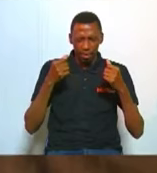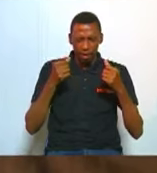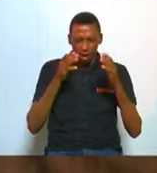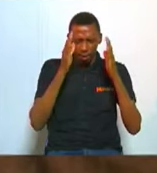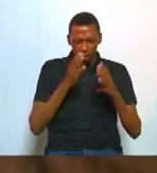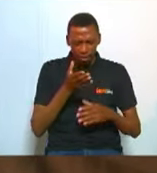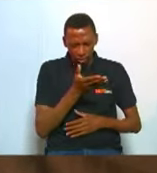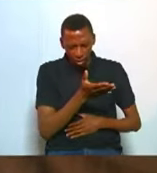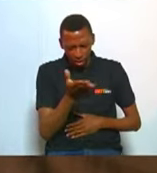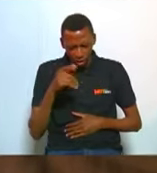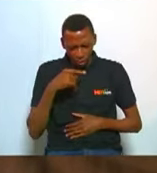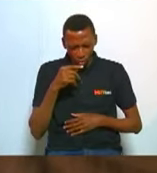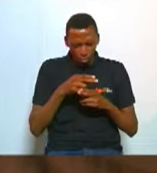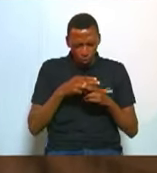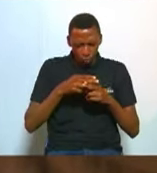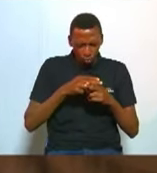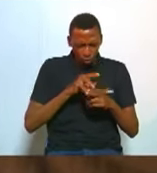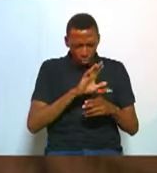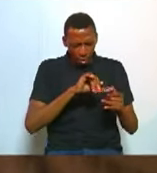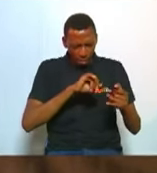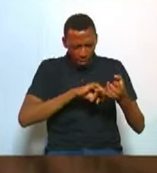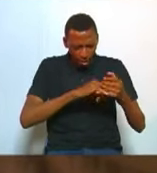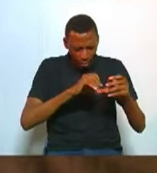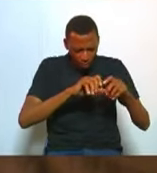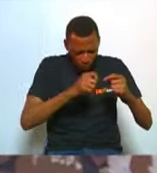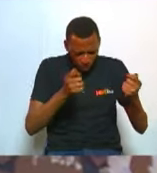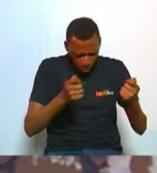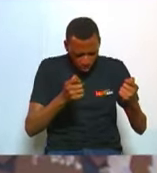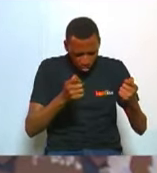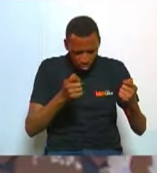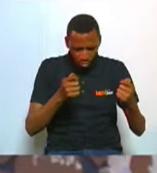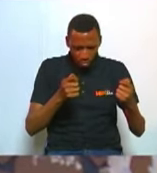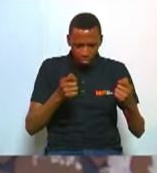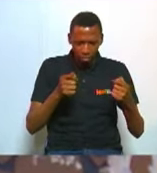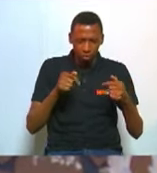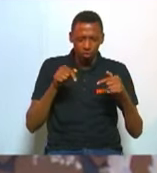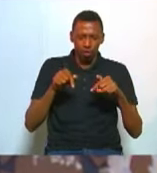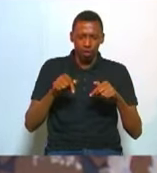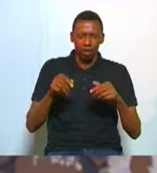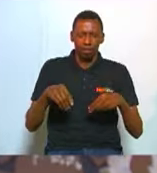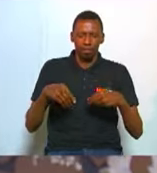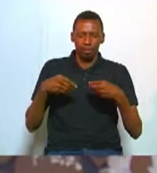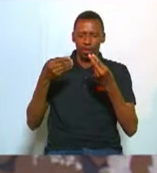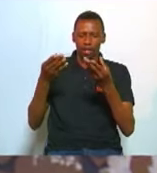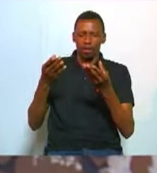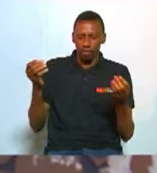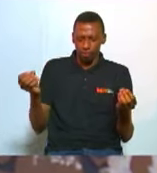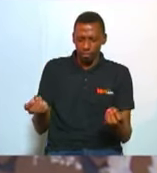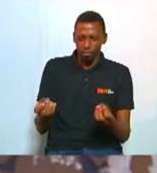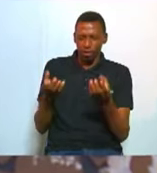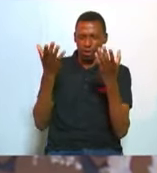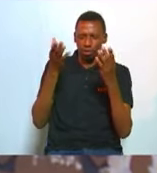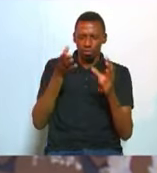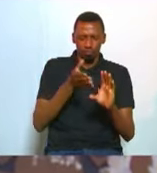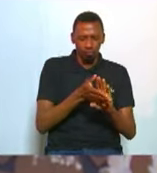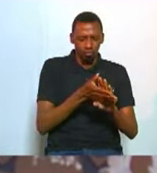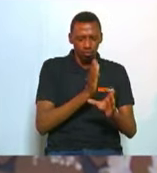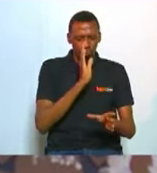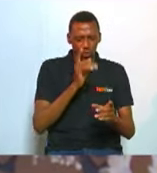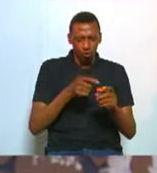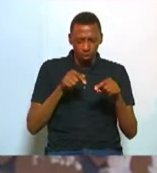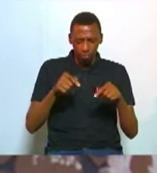of a broken marriage, may there be a miracle. And may they leave this place with